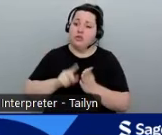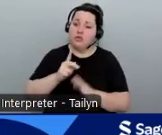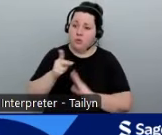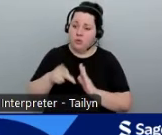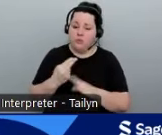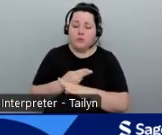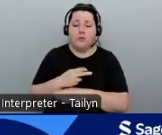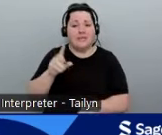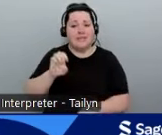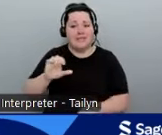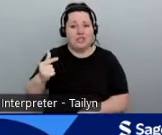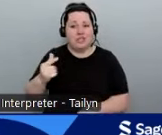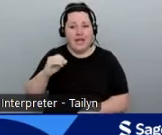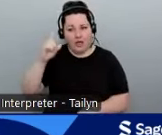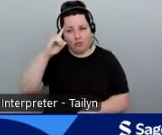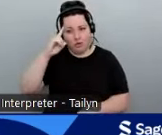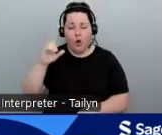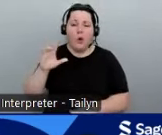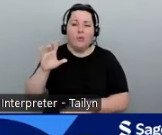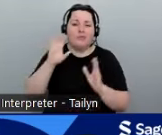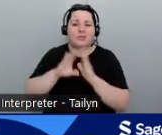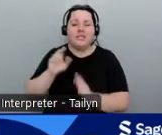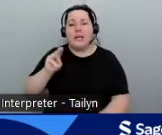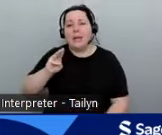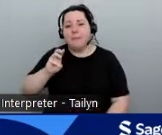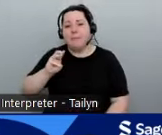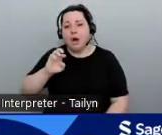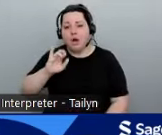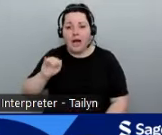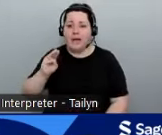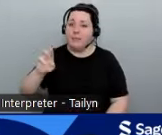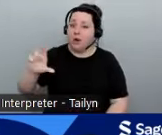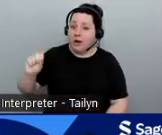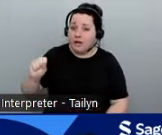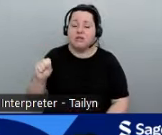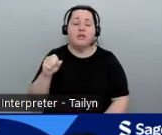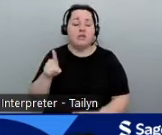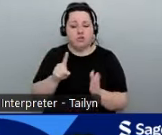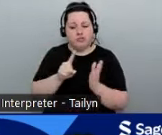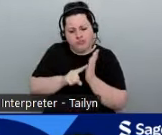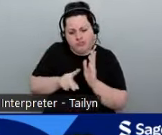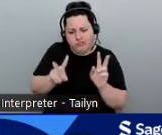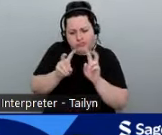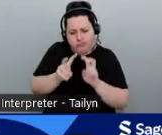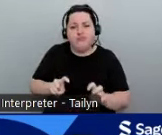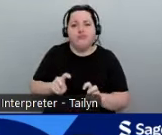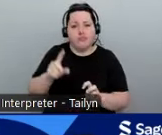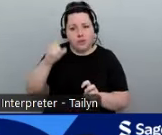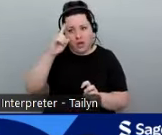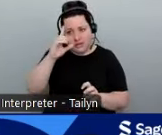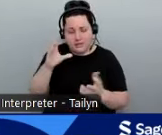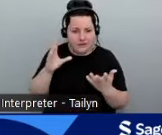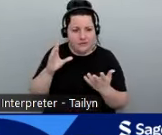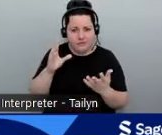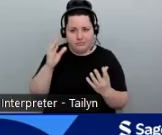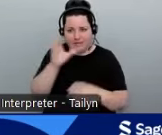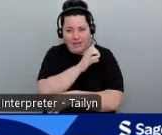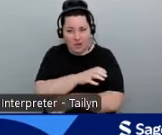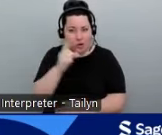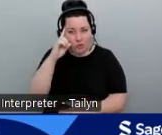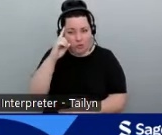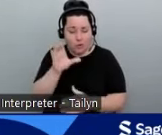and neuroimaging, like MRI, MRS, to explore areas cognitive and clinical neuroscience, focusing